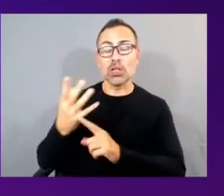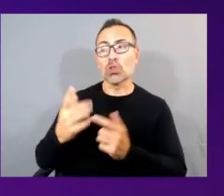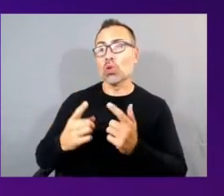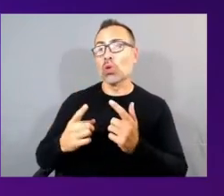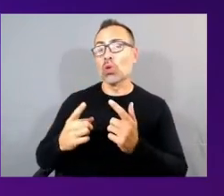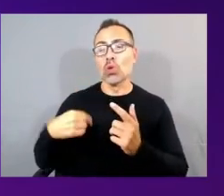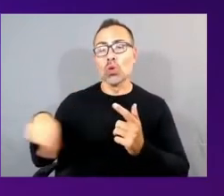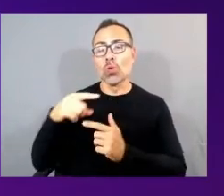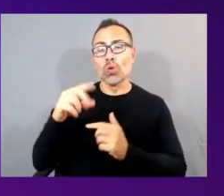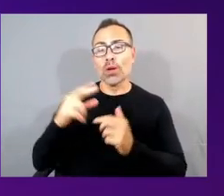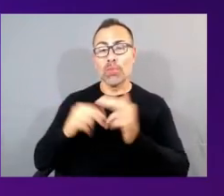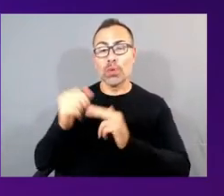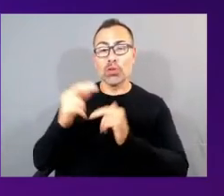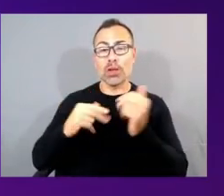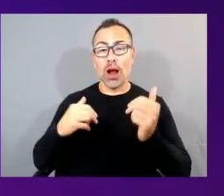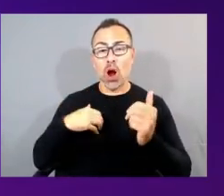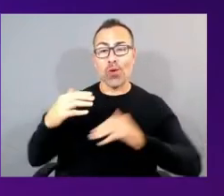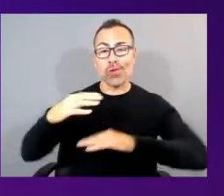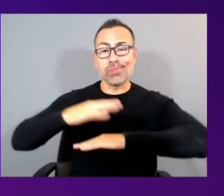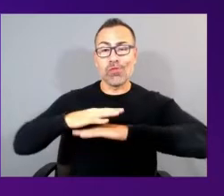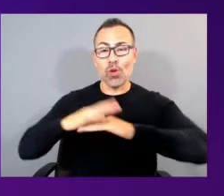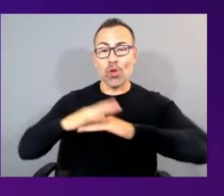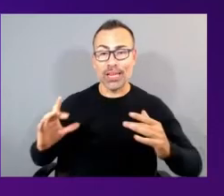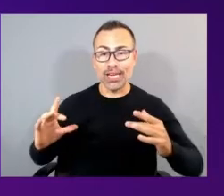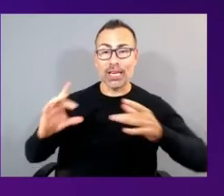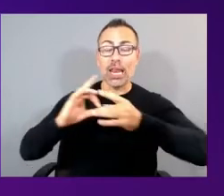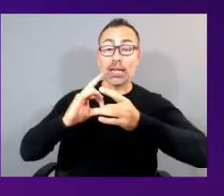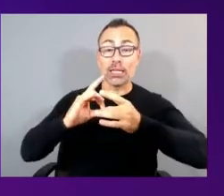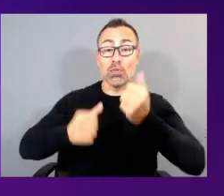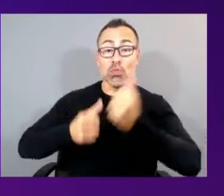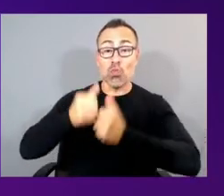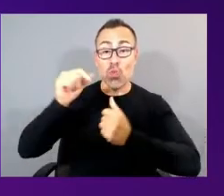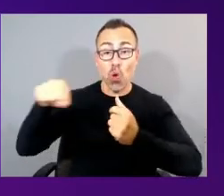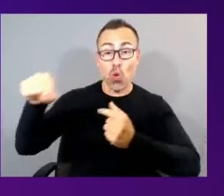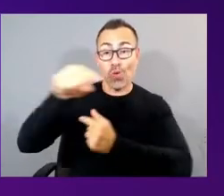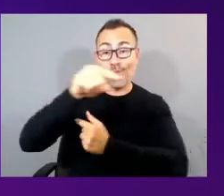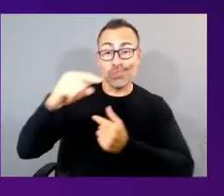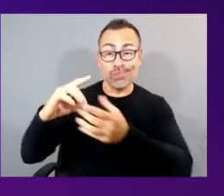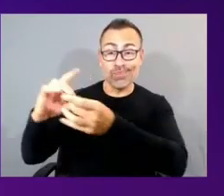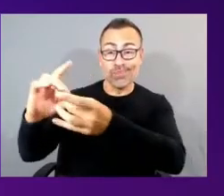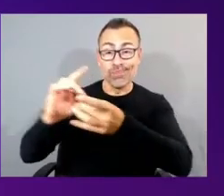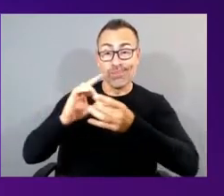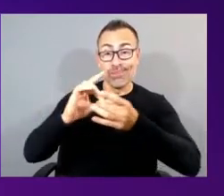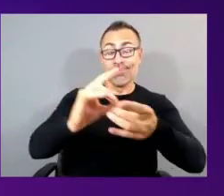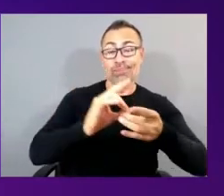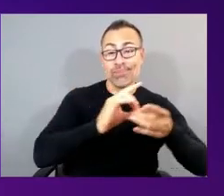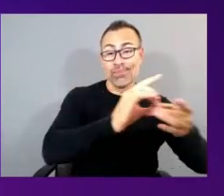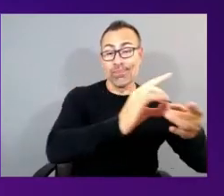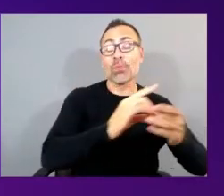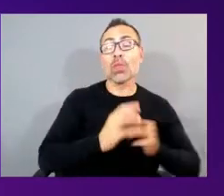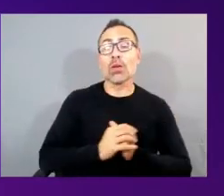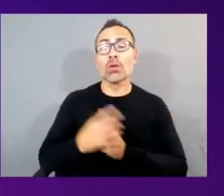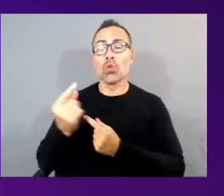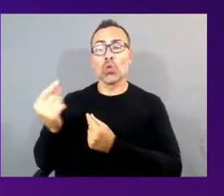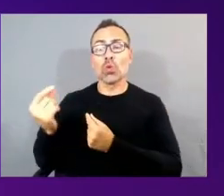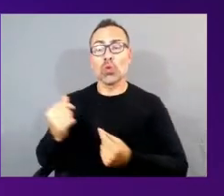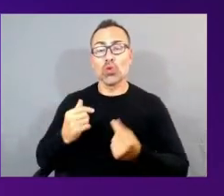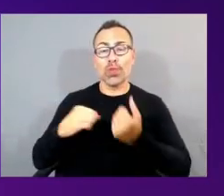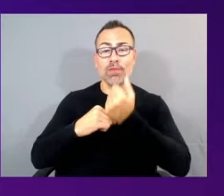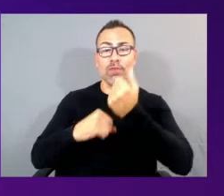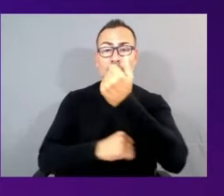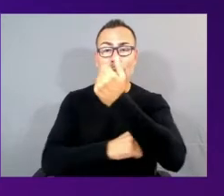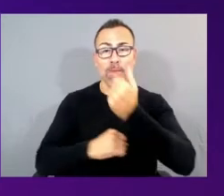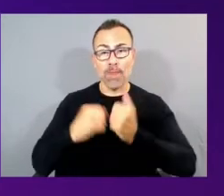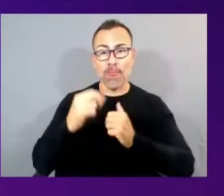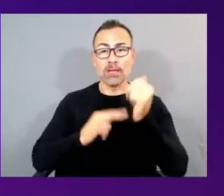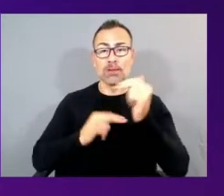production units. And with this in place, we believe that we have built the foundation we need going forward. So